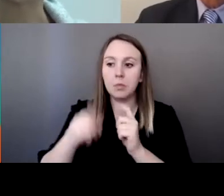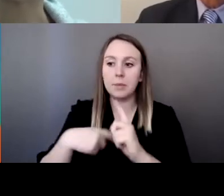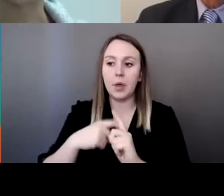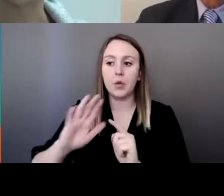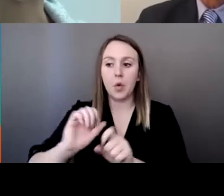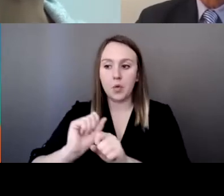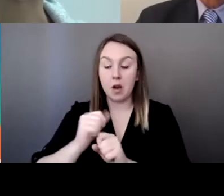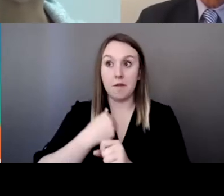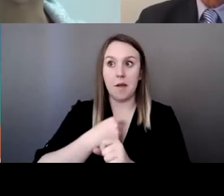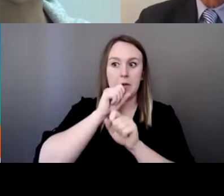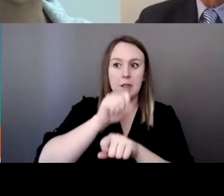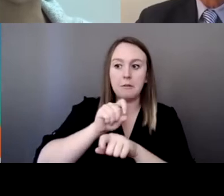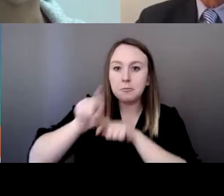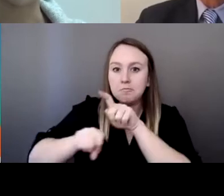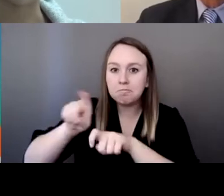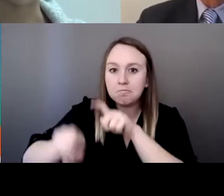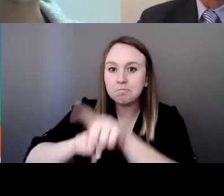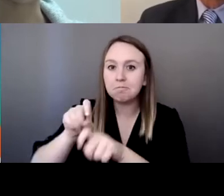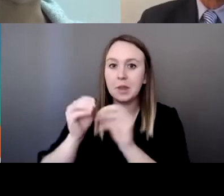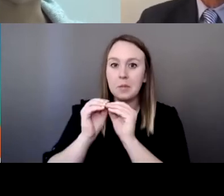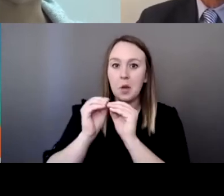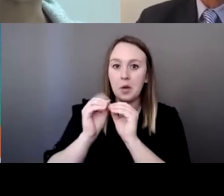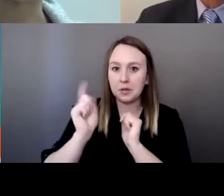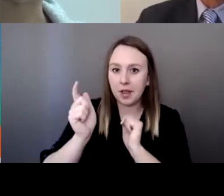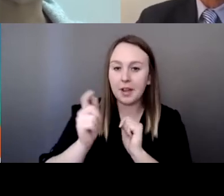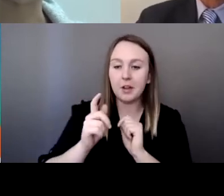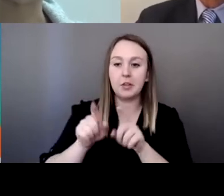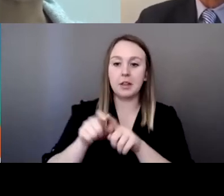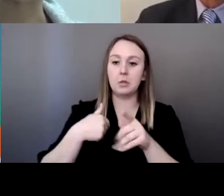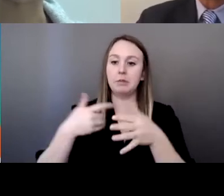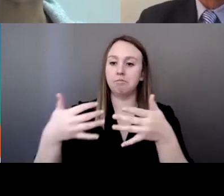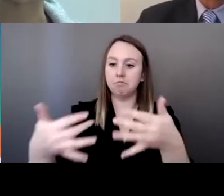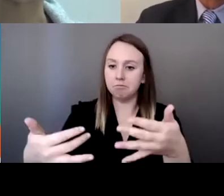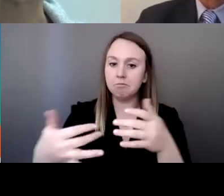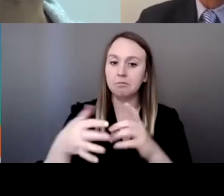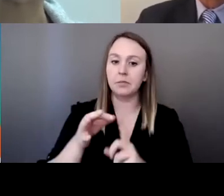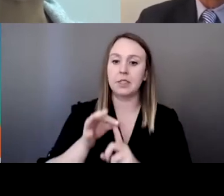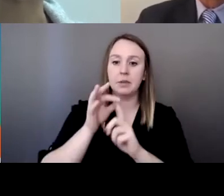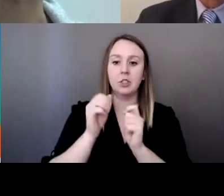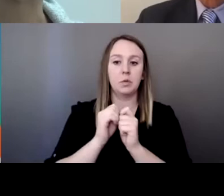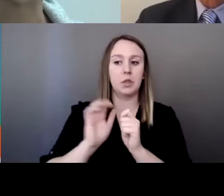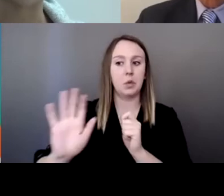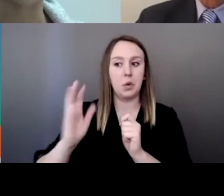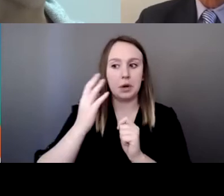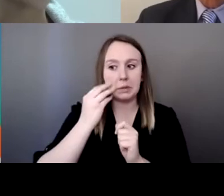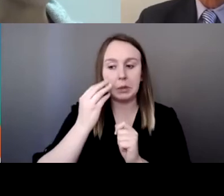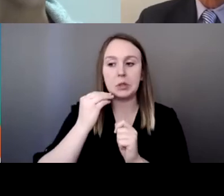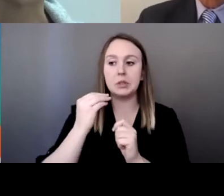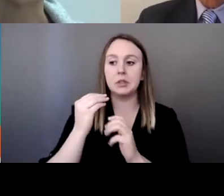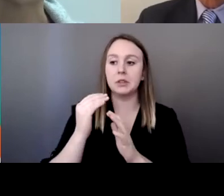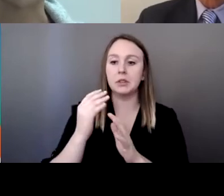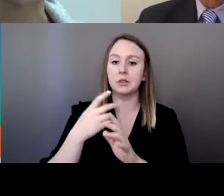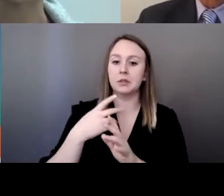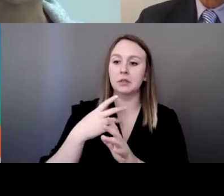pick your brain some more as we kind of move forward, especially with the experiences and being